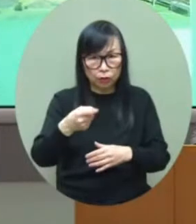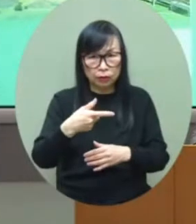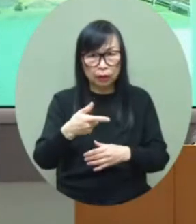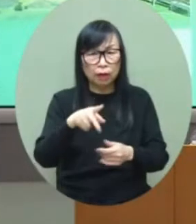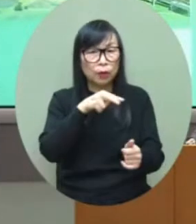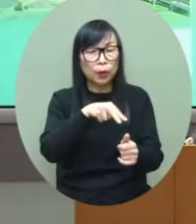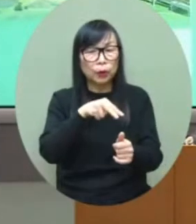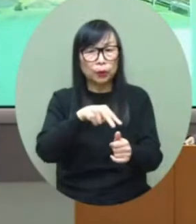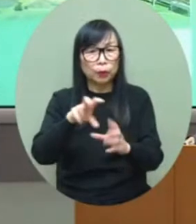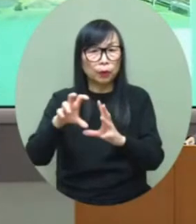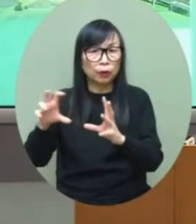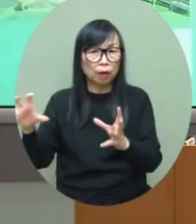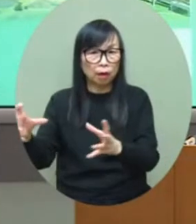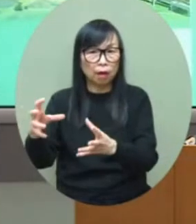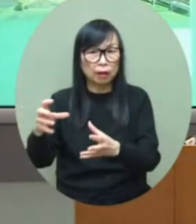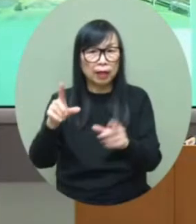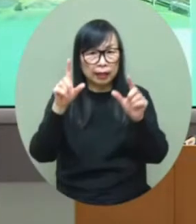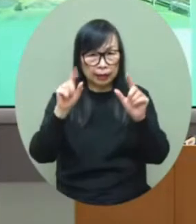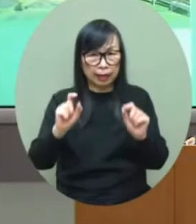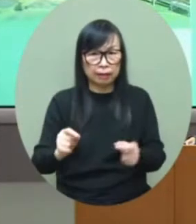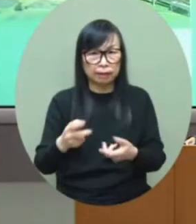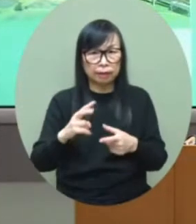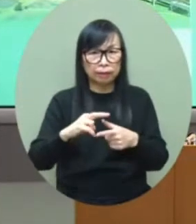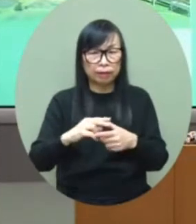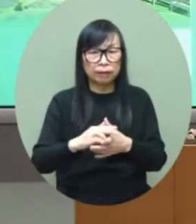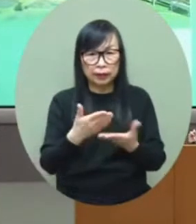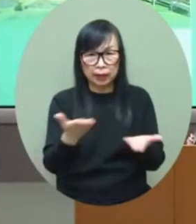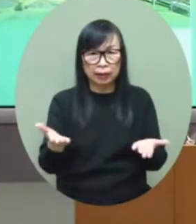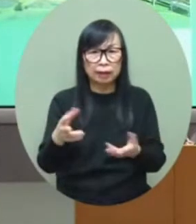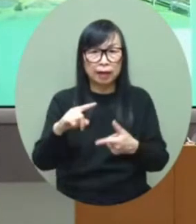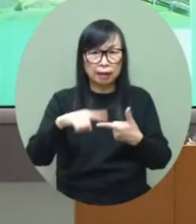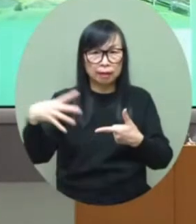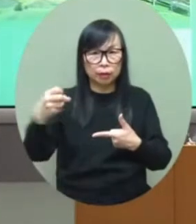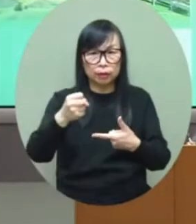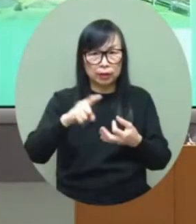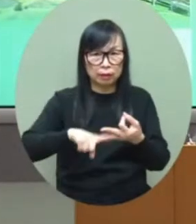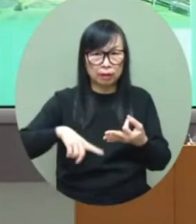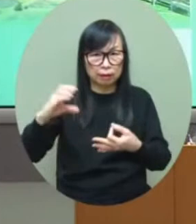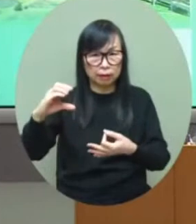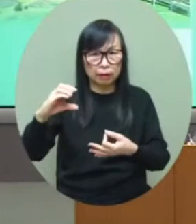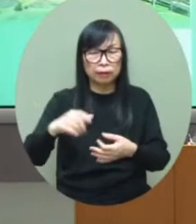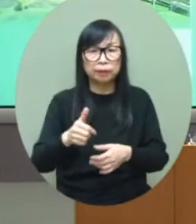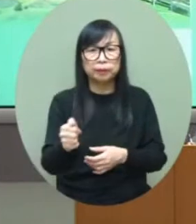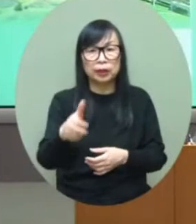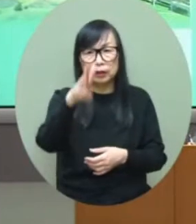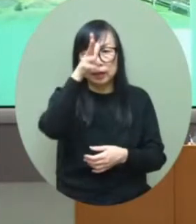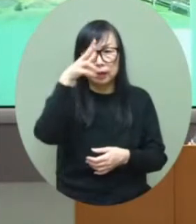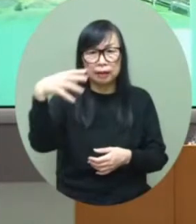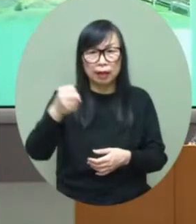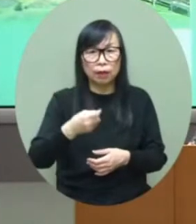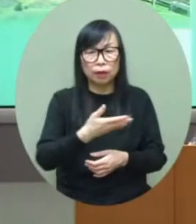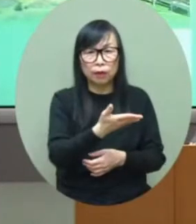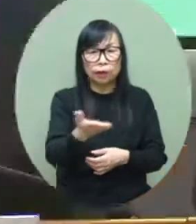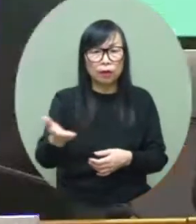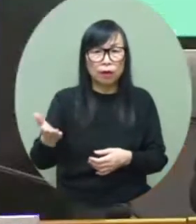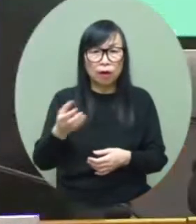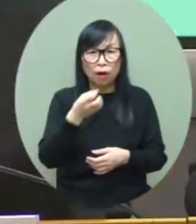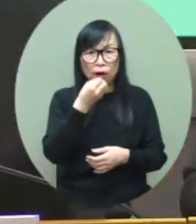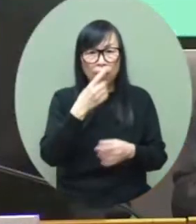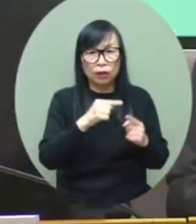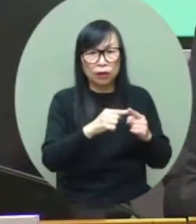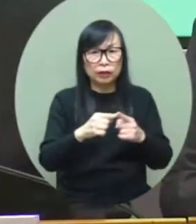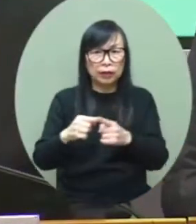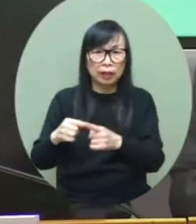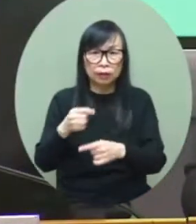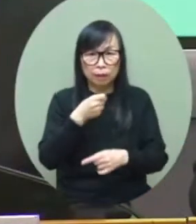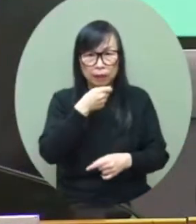full normal travel. So I'm really happy. Now I invite the chief secretary for administration and other directors bureau to tell you more